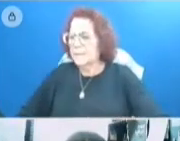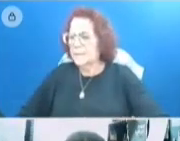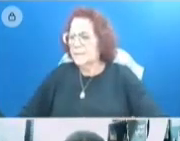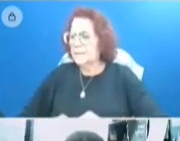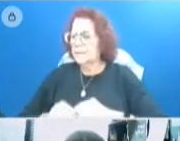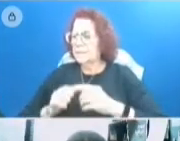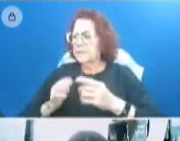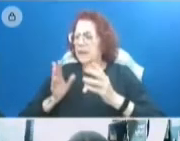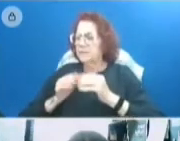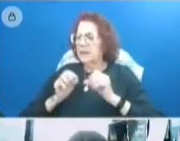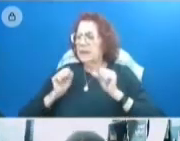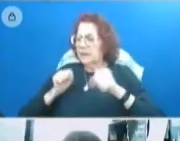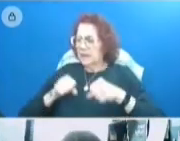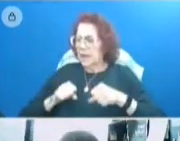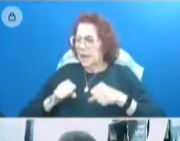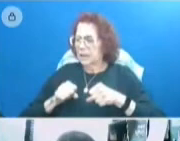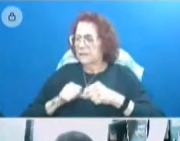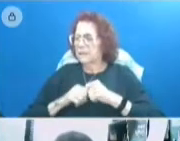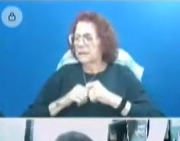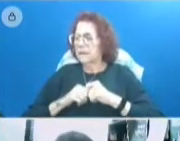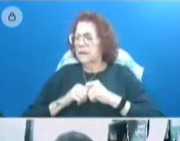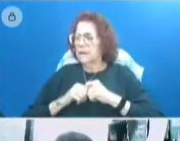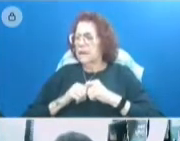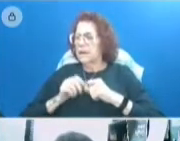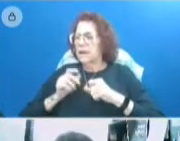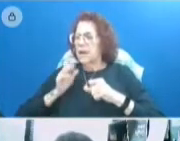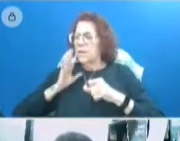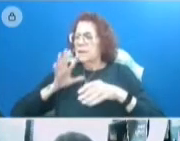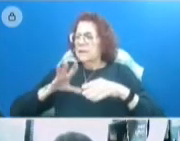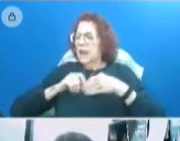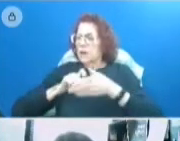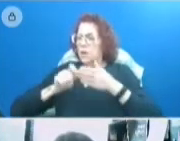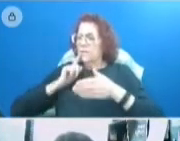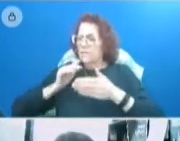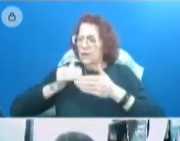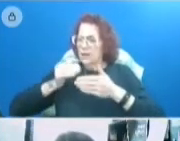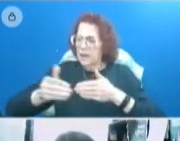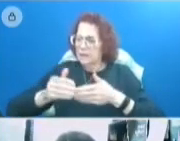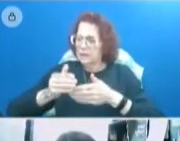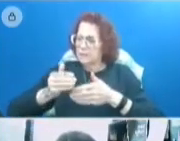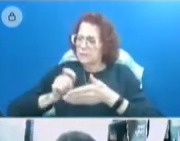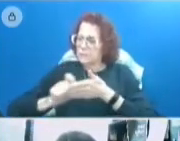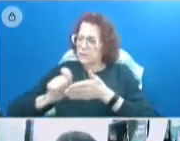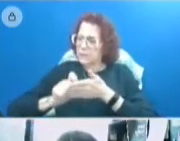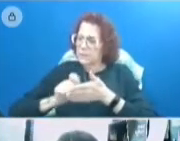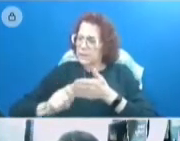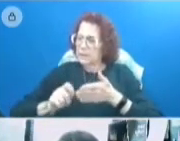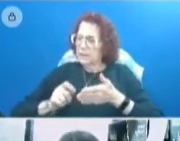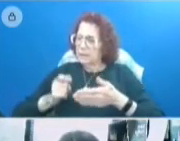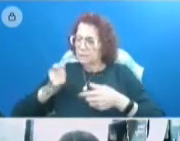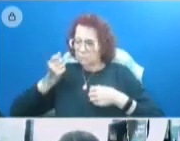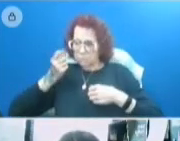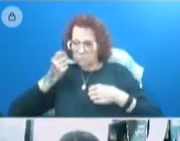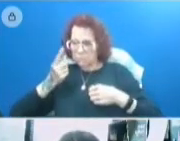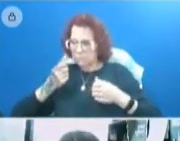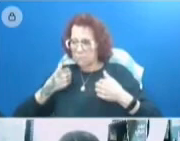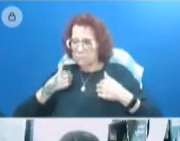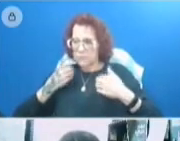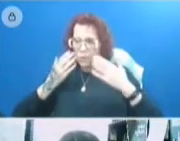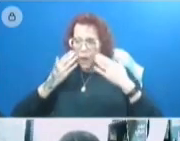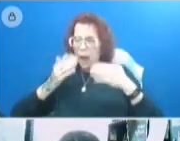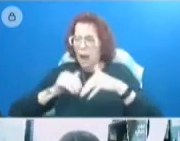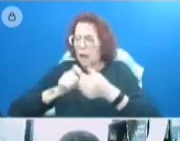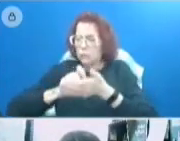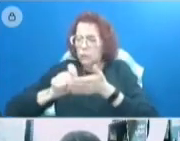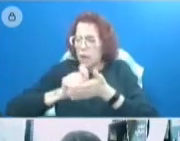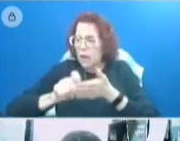just, if somebody could just put in the, whatever the statutory term is, it'd be, unless somebody knows it offhand, which is okay with me too. All